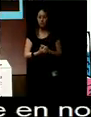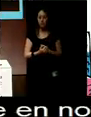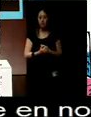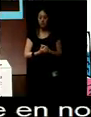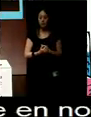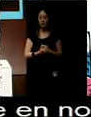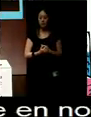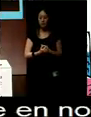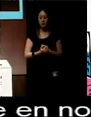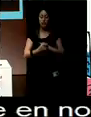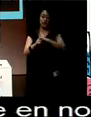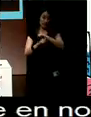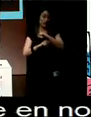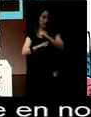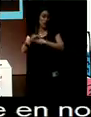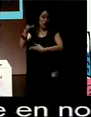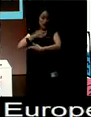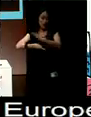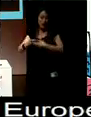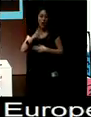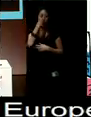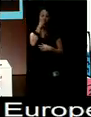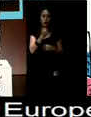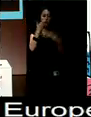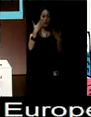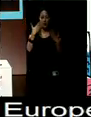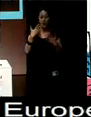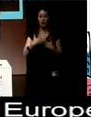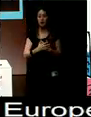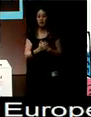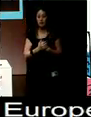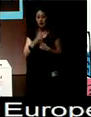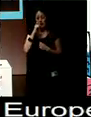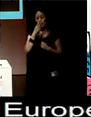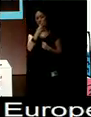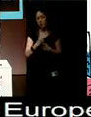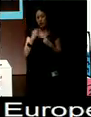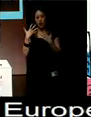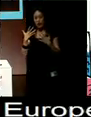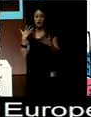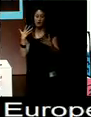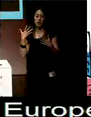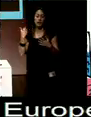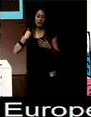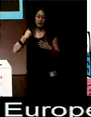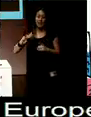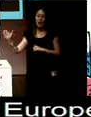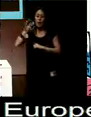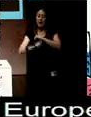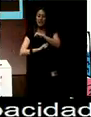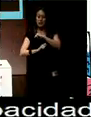recognized the fact that every person with a disability has the right to participate fully and equally in society and